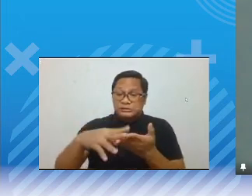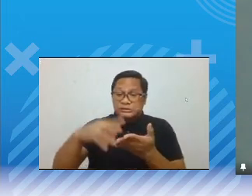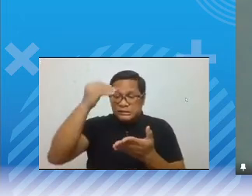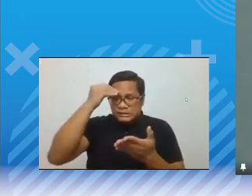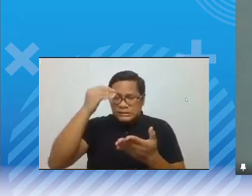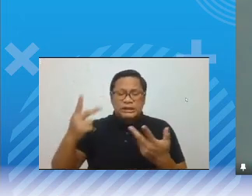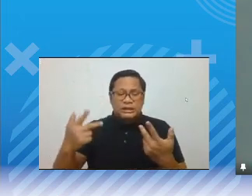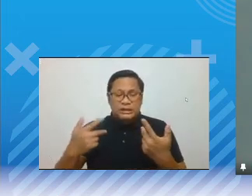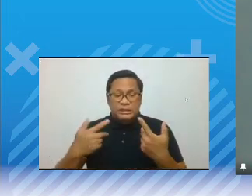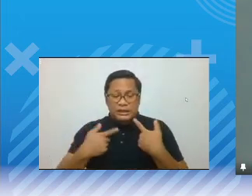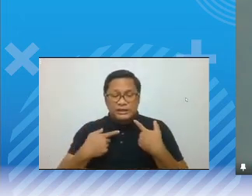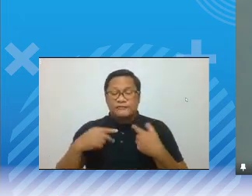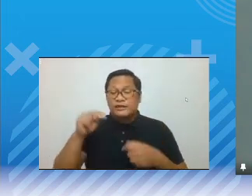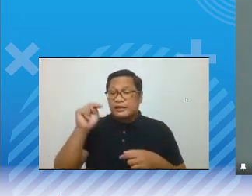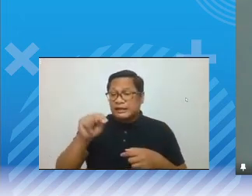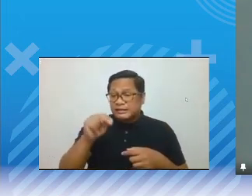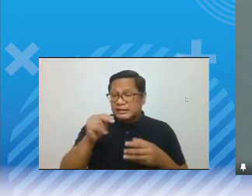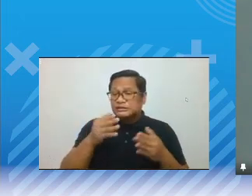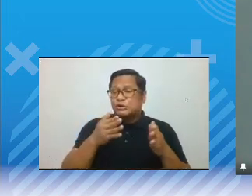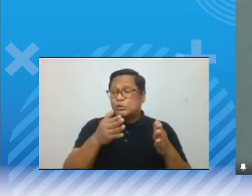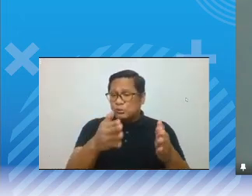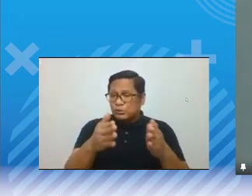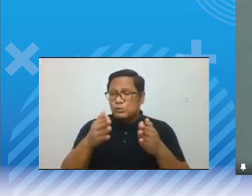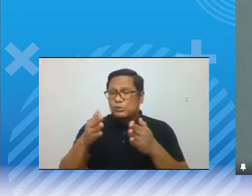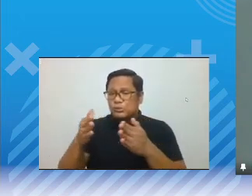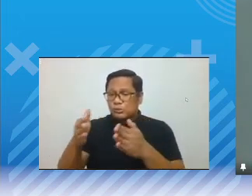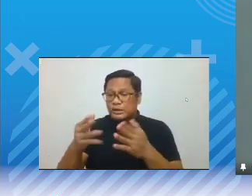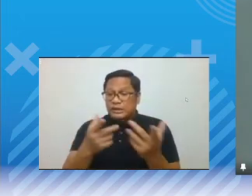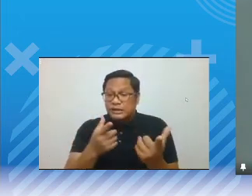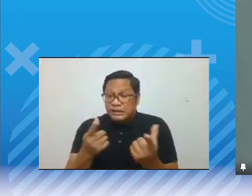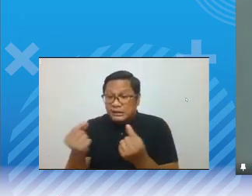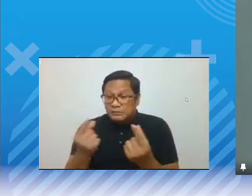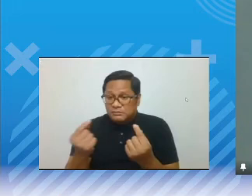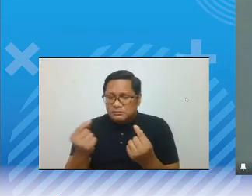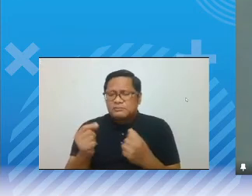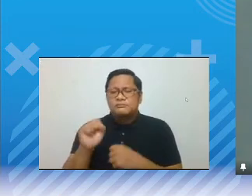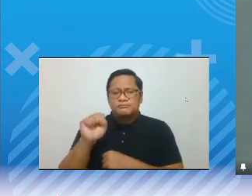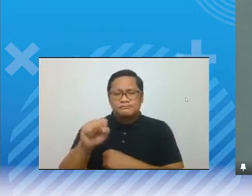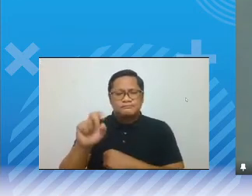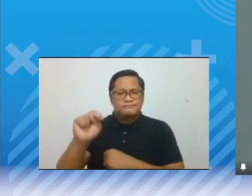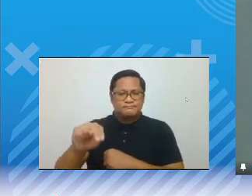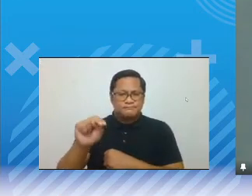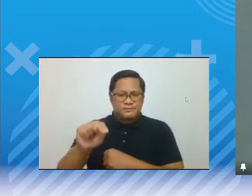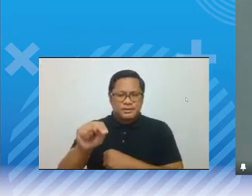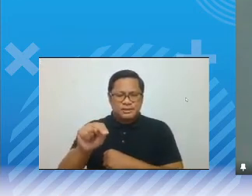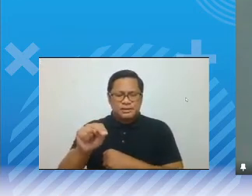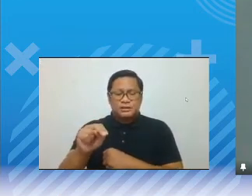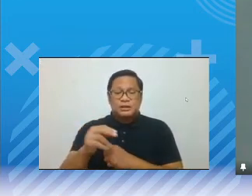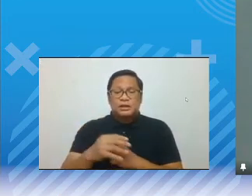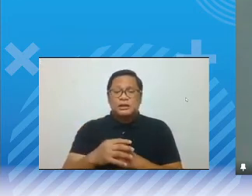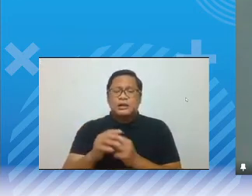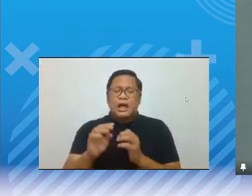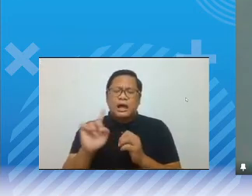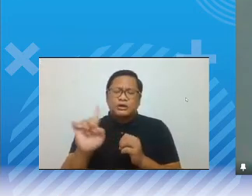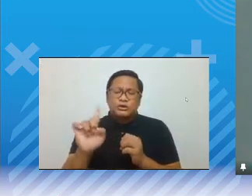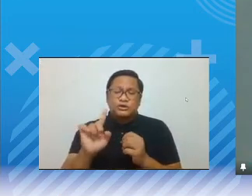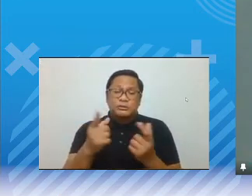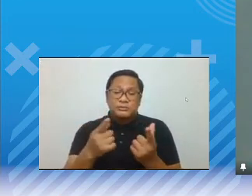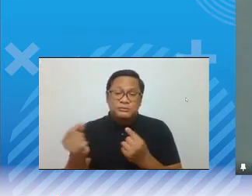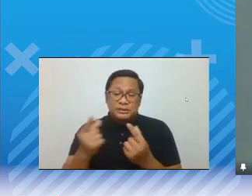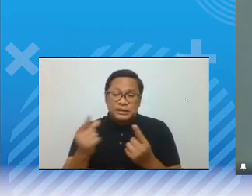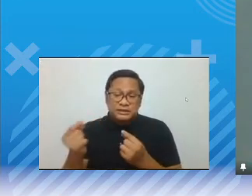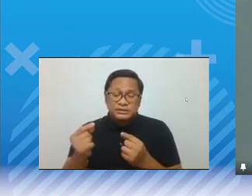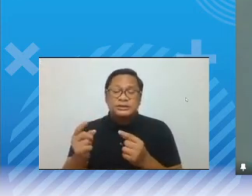learning delivery modalities na ini-implement. So, kailangan nilang matrain to implement those. And then,